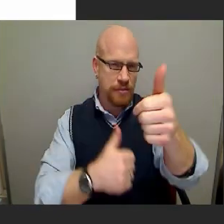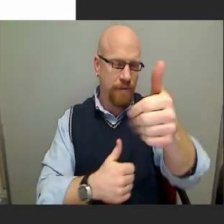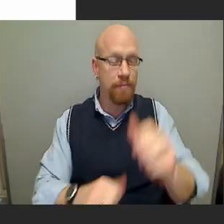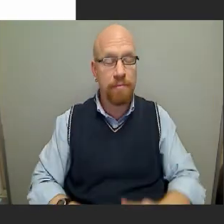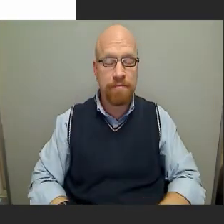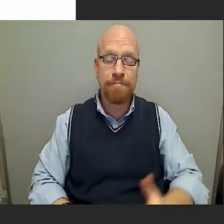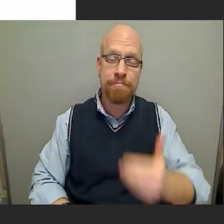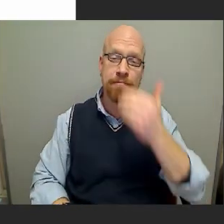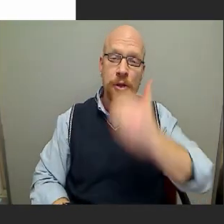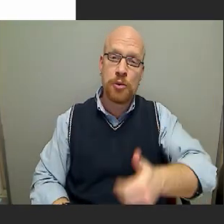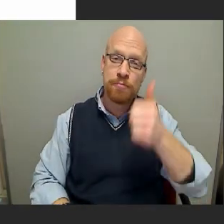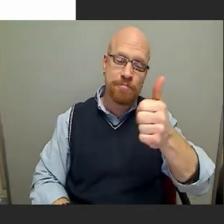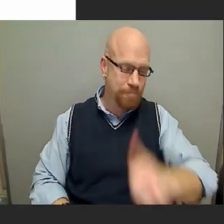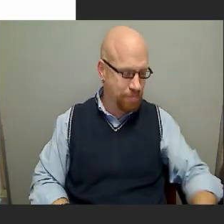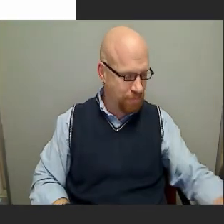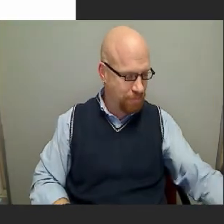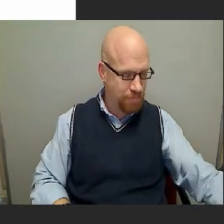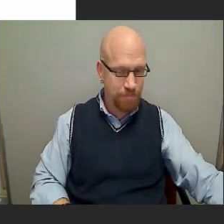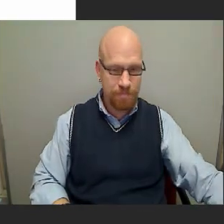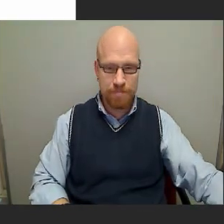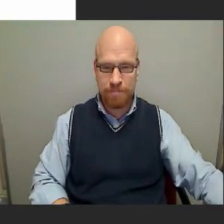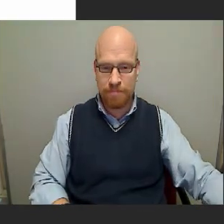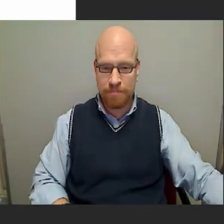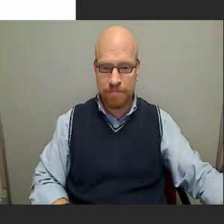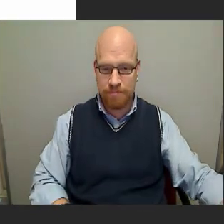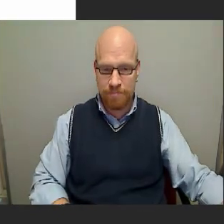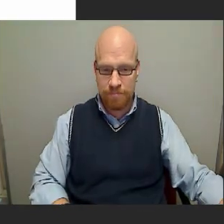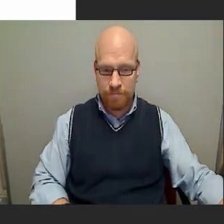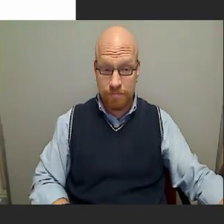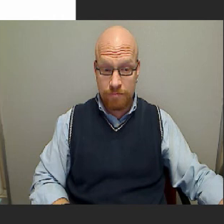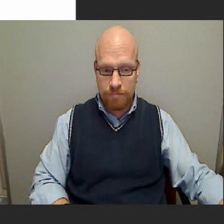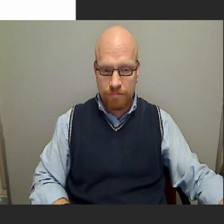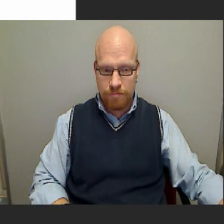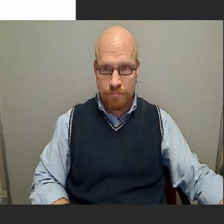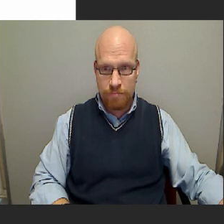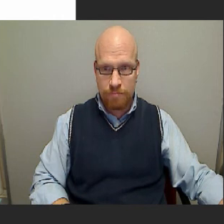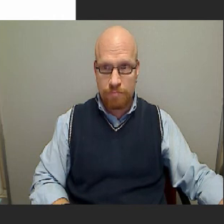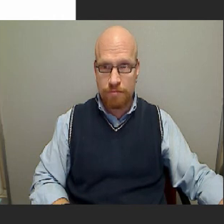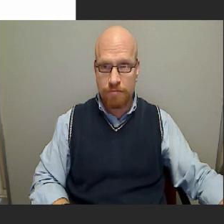I believe you can fill the rest in yourself. Thank you.